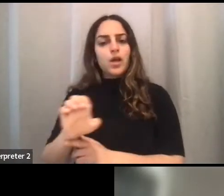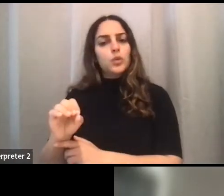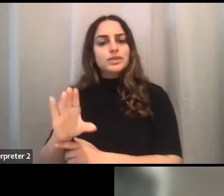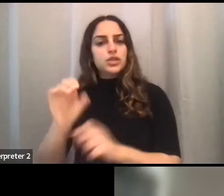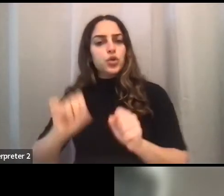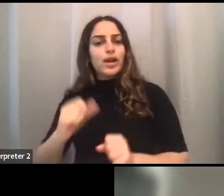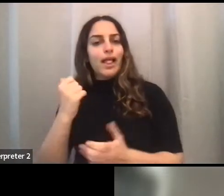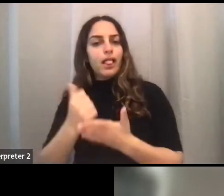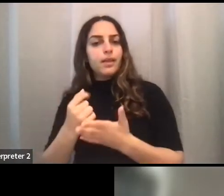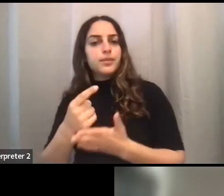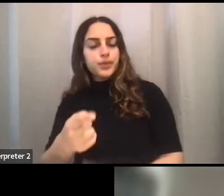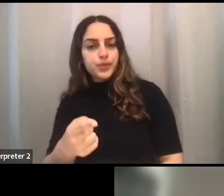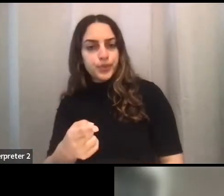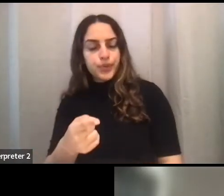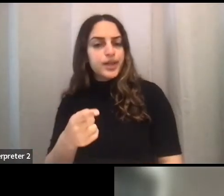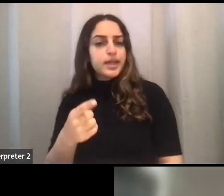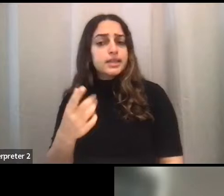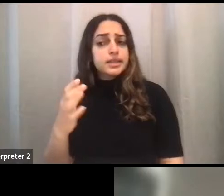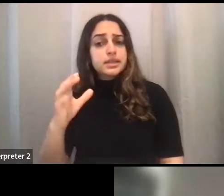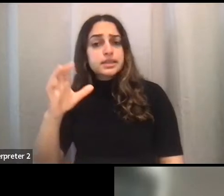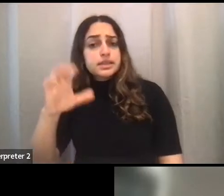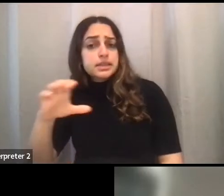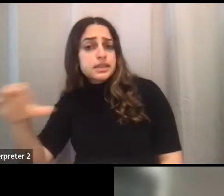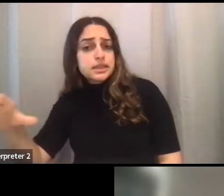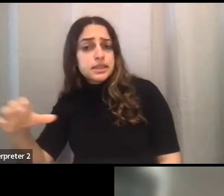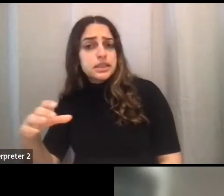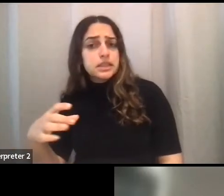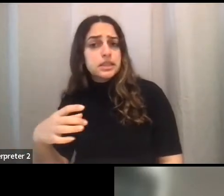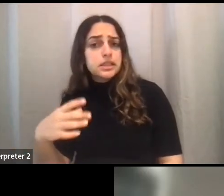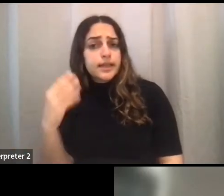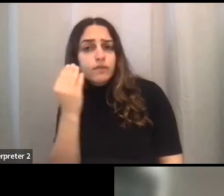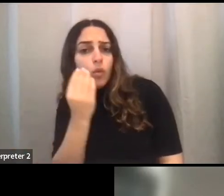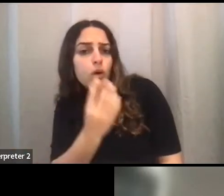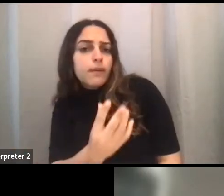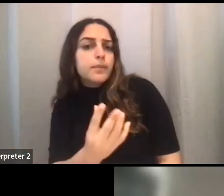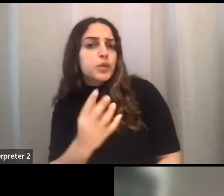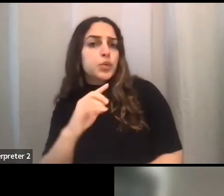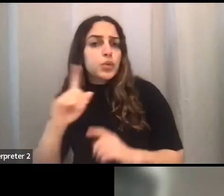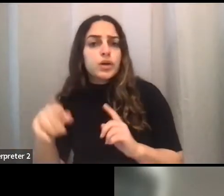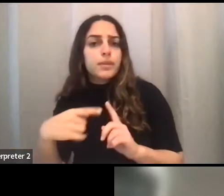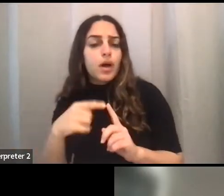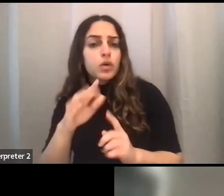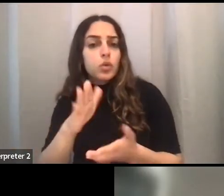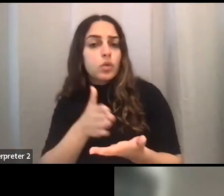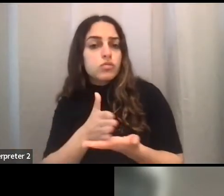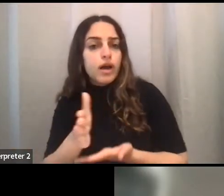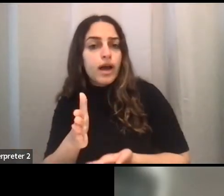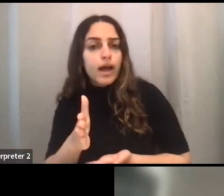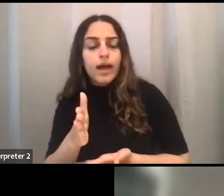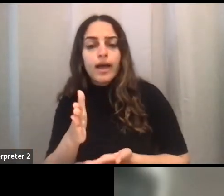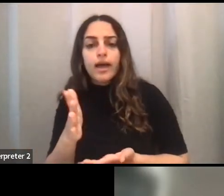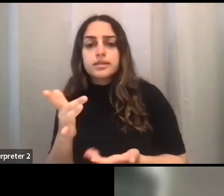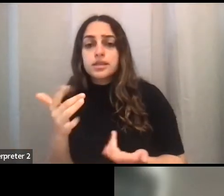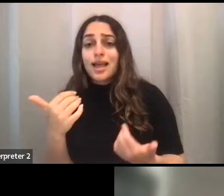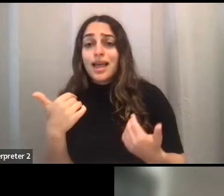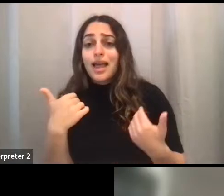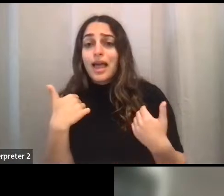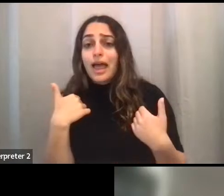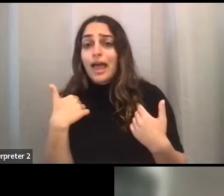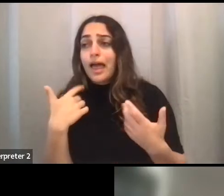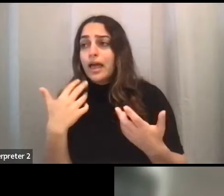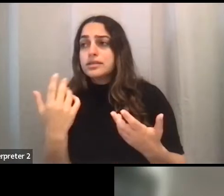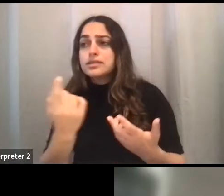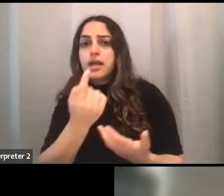you were did ccc ever inform you about your rights was there a place where they